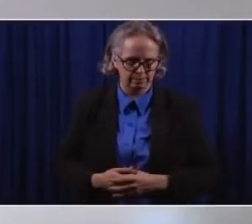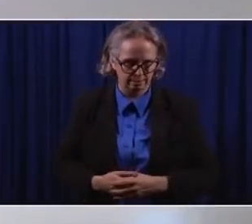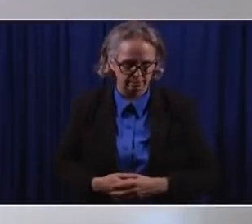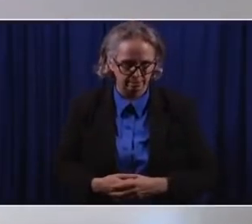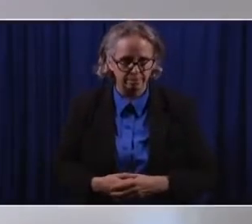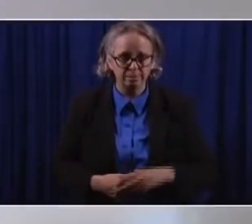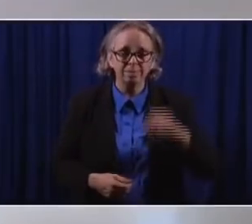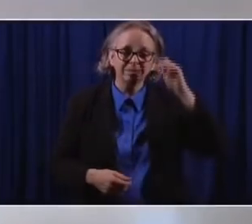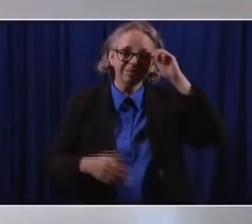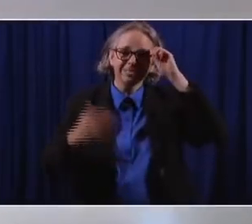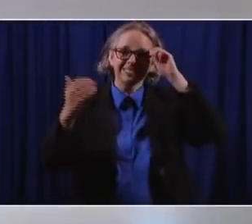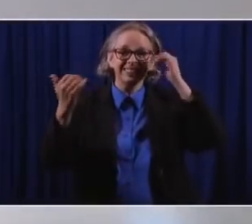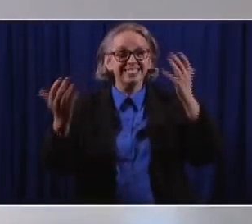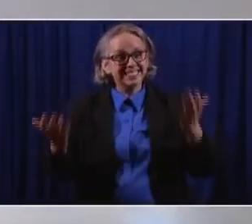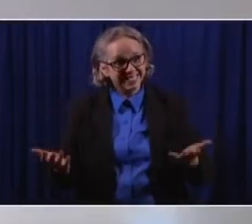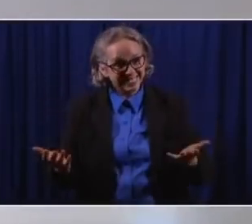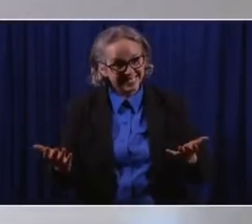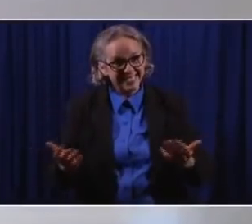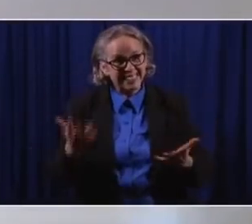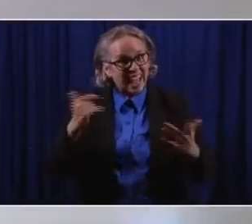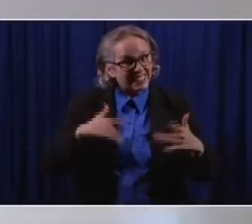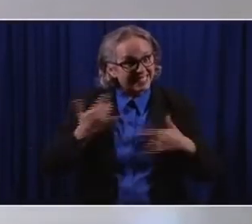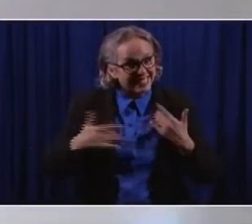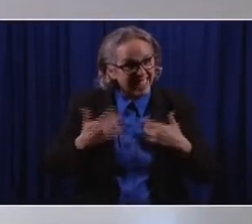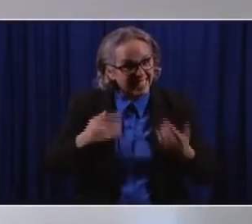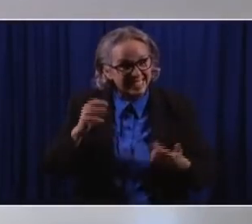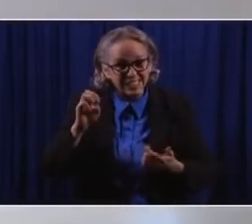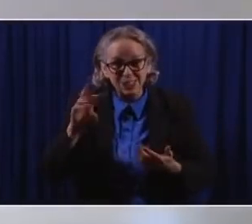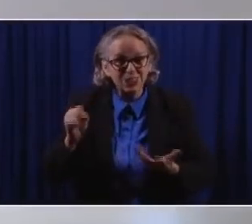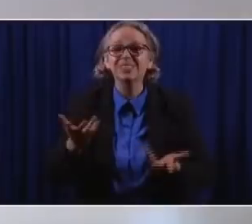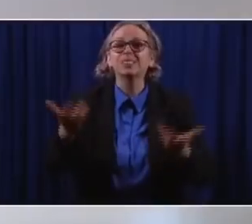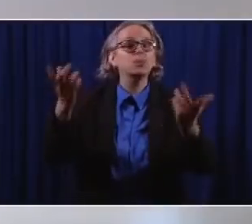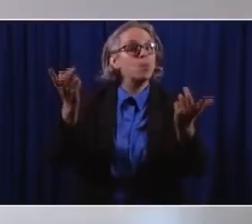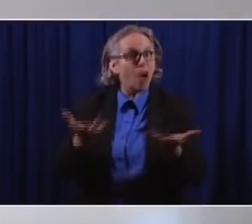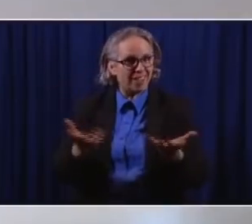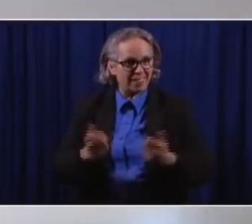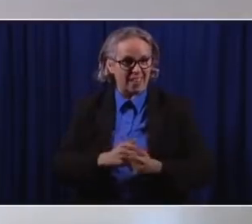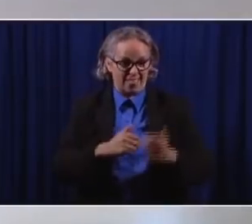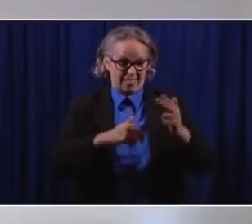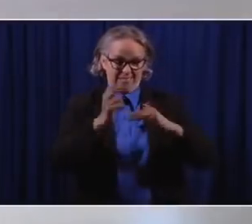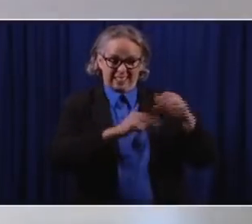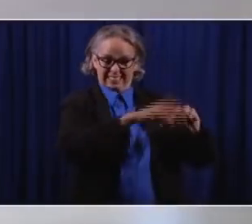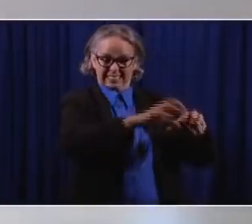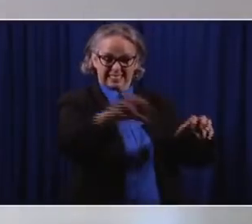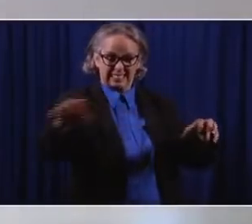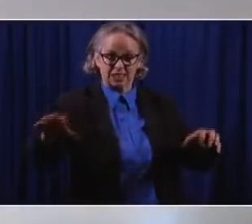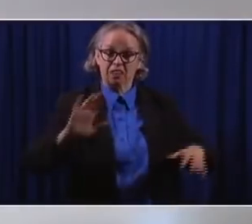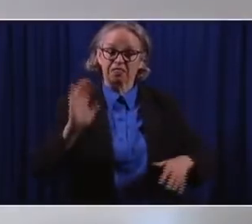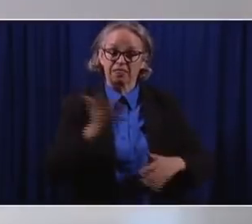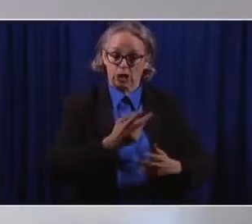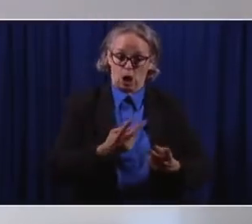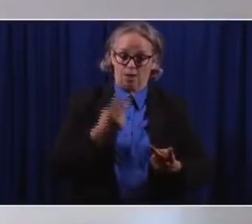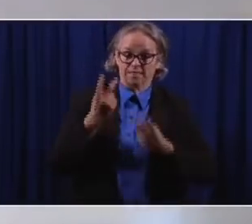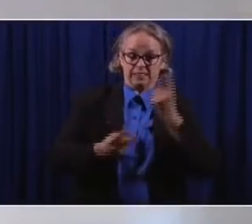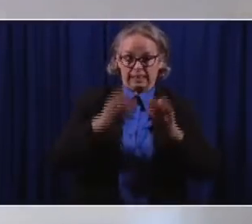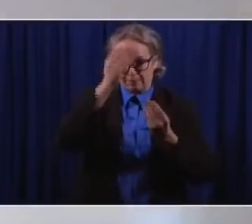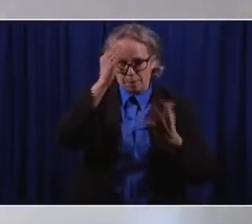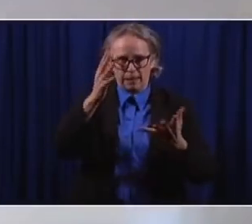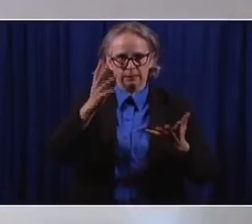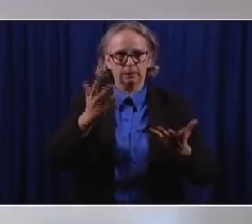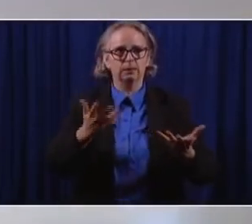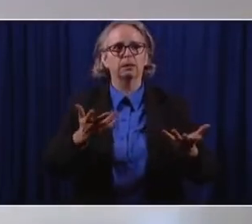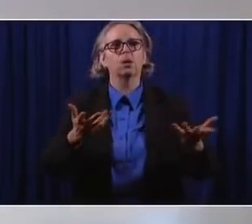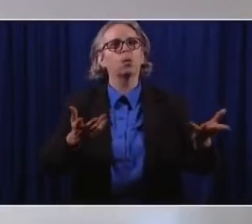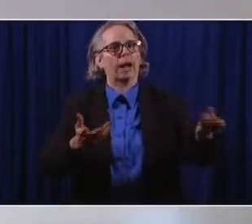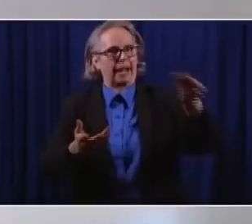that the facilities will also regularly report visitation information to the state via an online dashboard that will